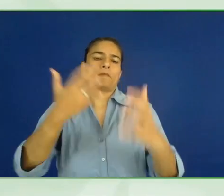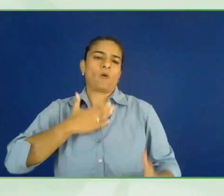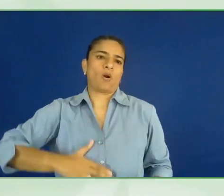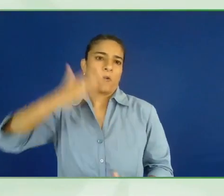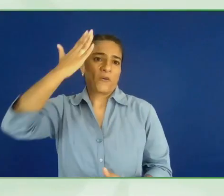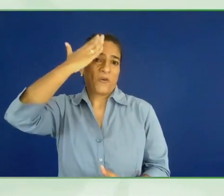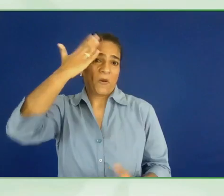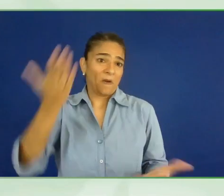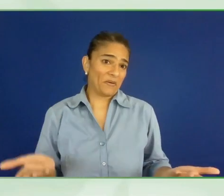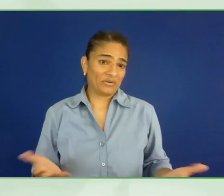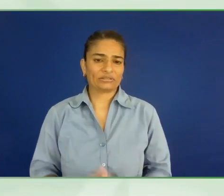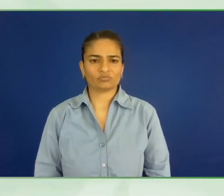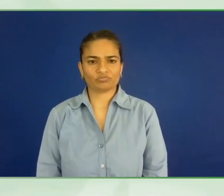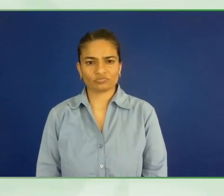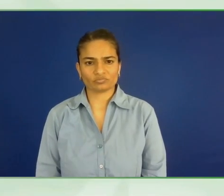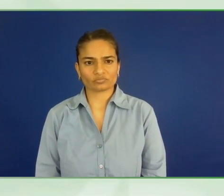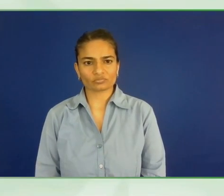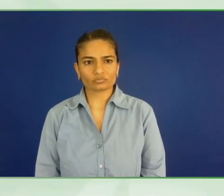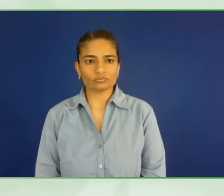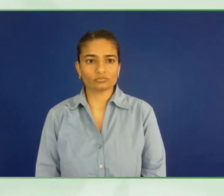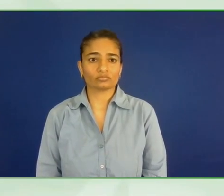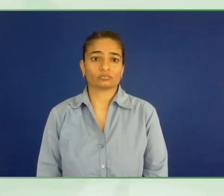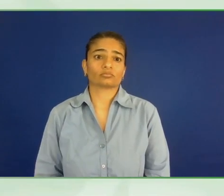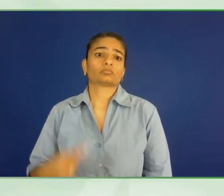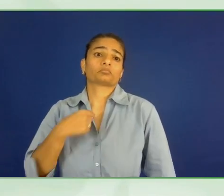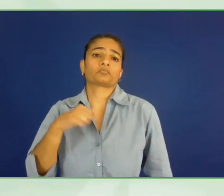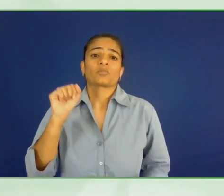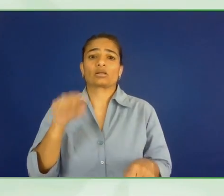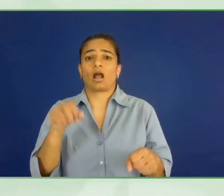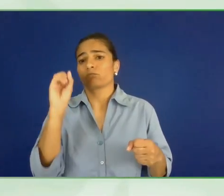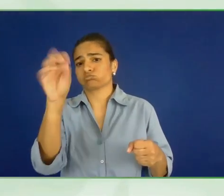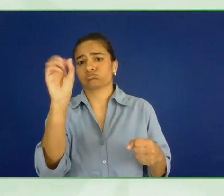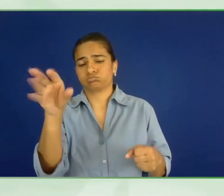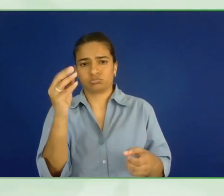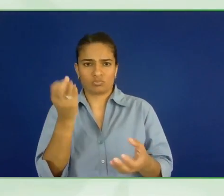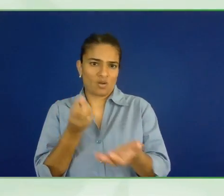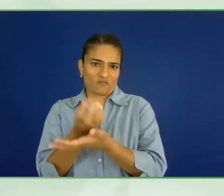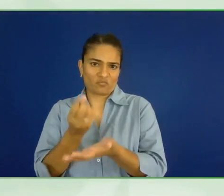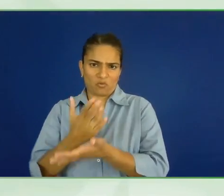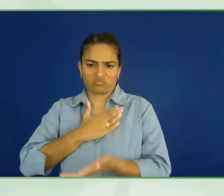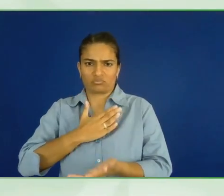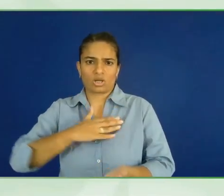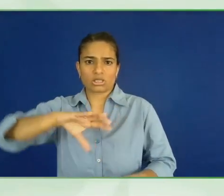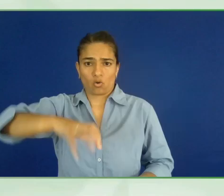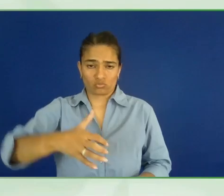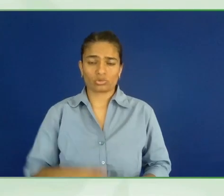can present some information about our country. The law and the practice are different